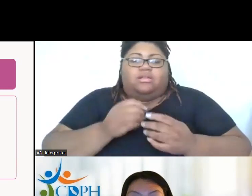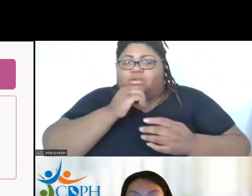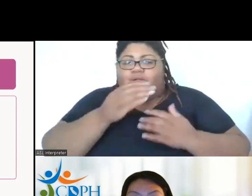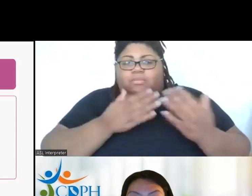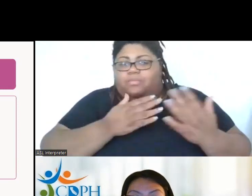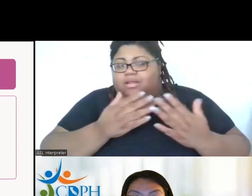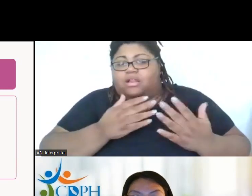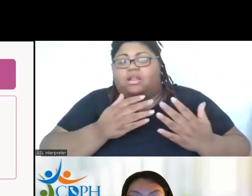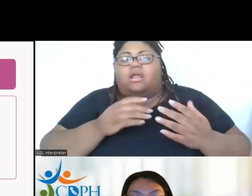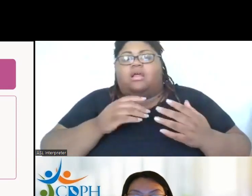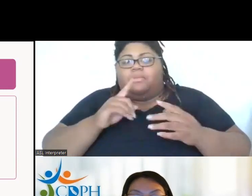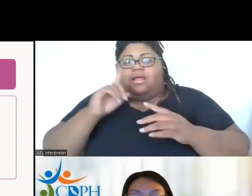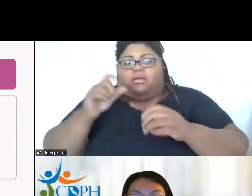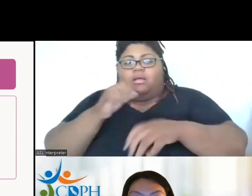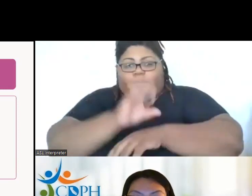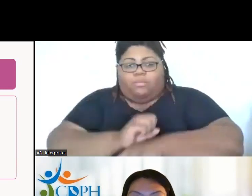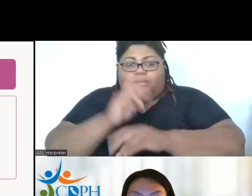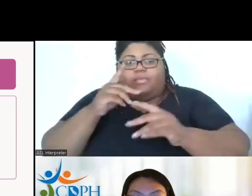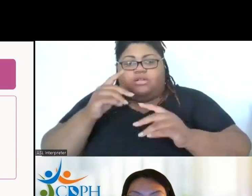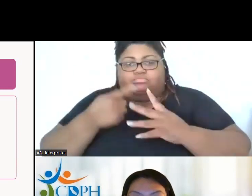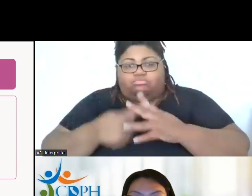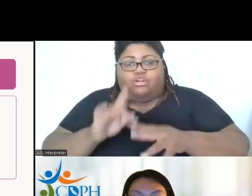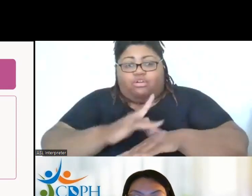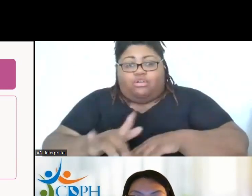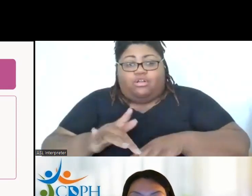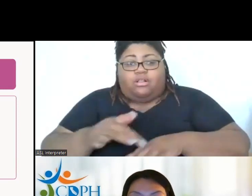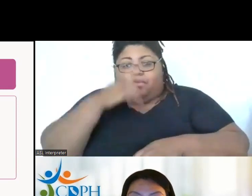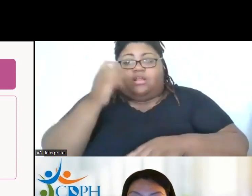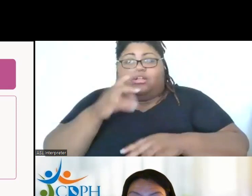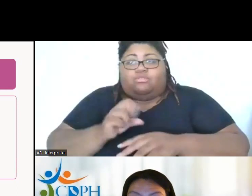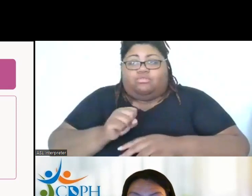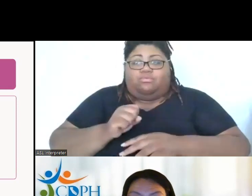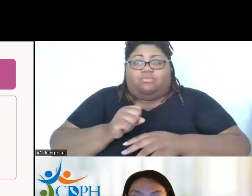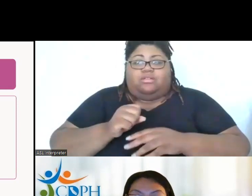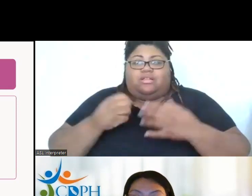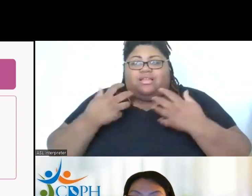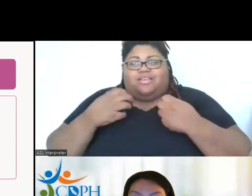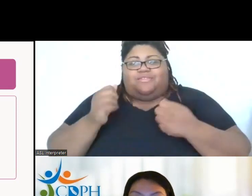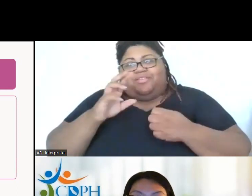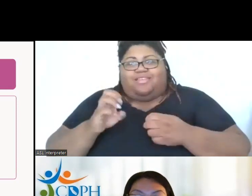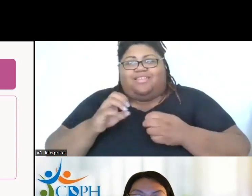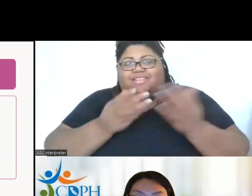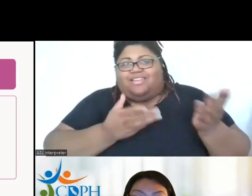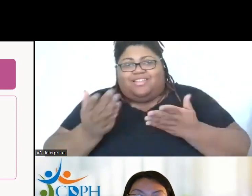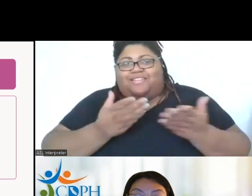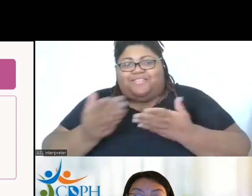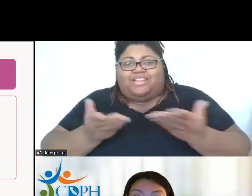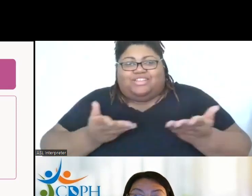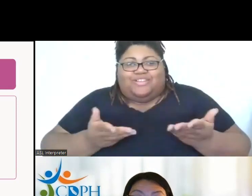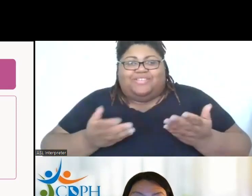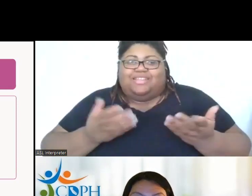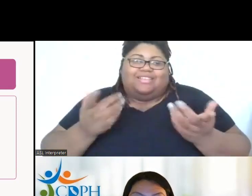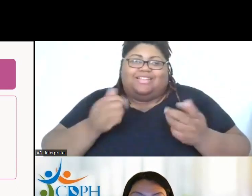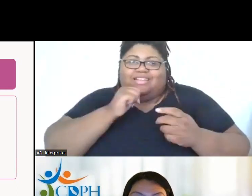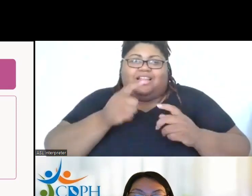get started early, because the US healthcare delivery system is not the easiest to navigate. So you got to get going as soon as you start